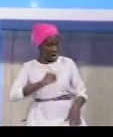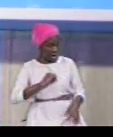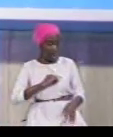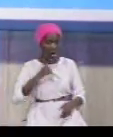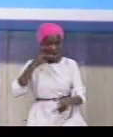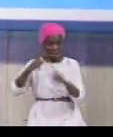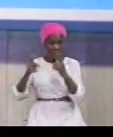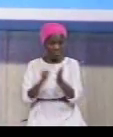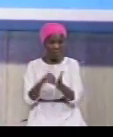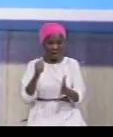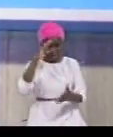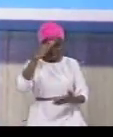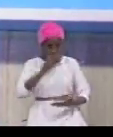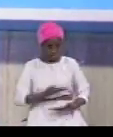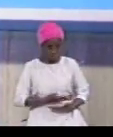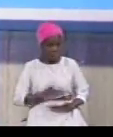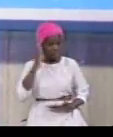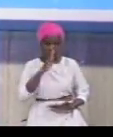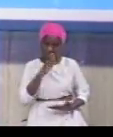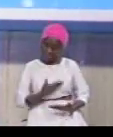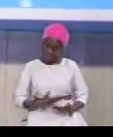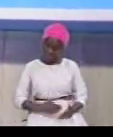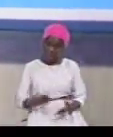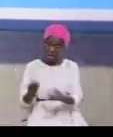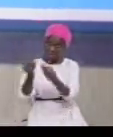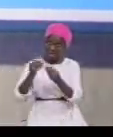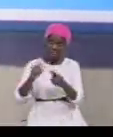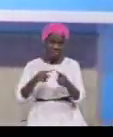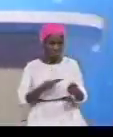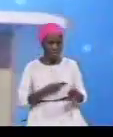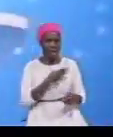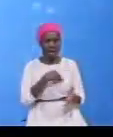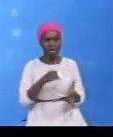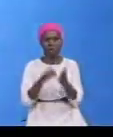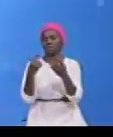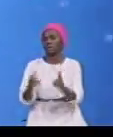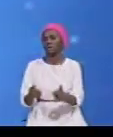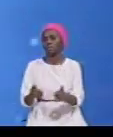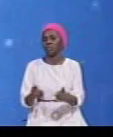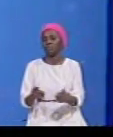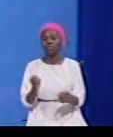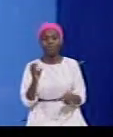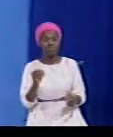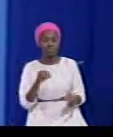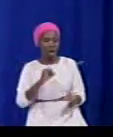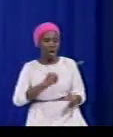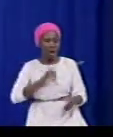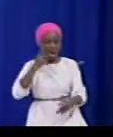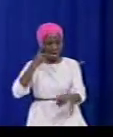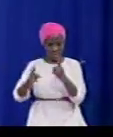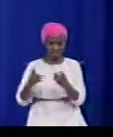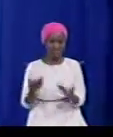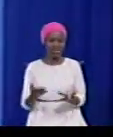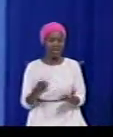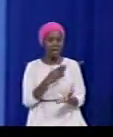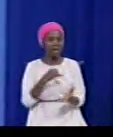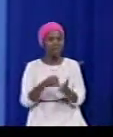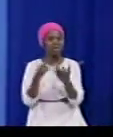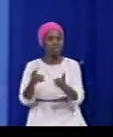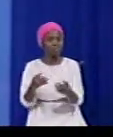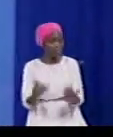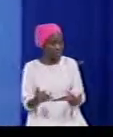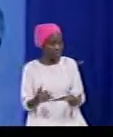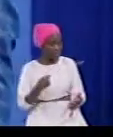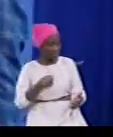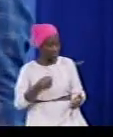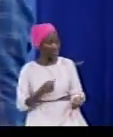is born. I said that, and I prophesied this is what will happen. And now I come to you. God